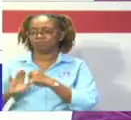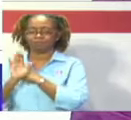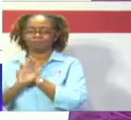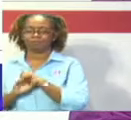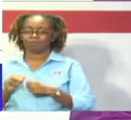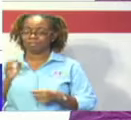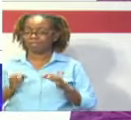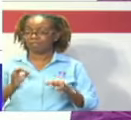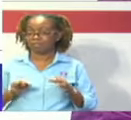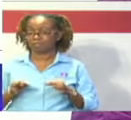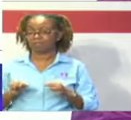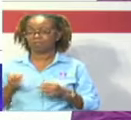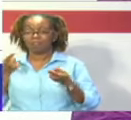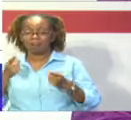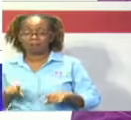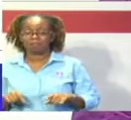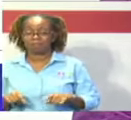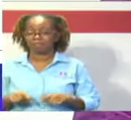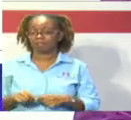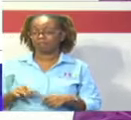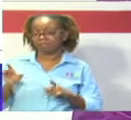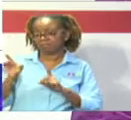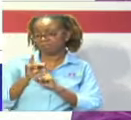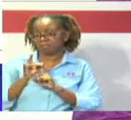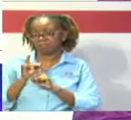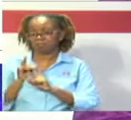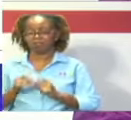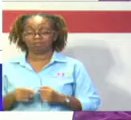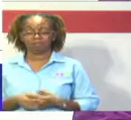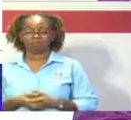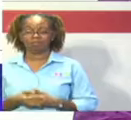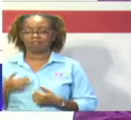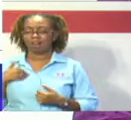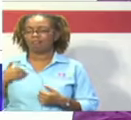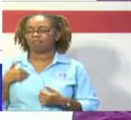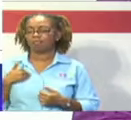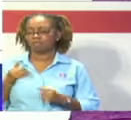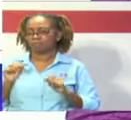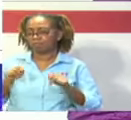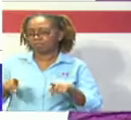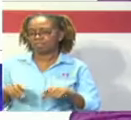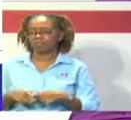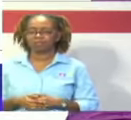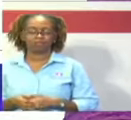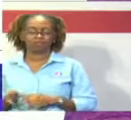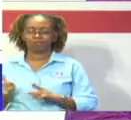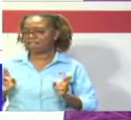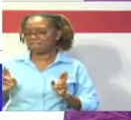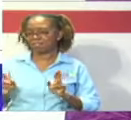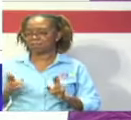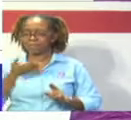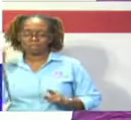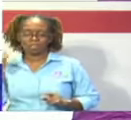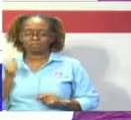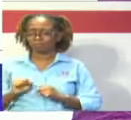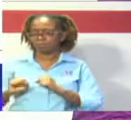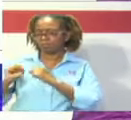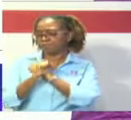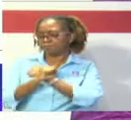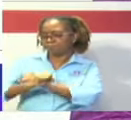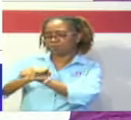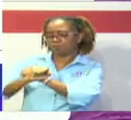comes to you, even if you get infected, you have the advantage, and you're much, much less likely to get sick or die from